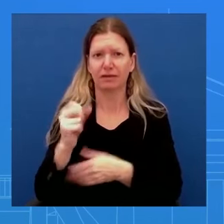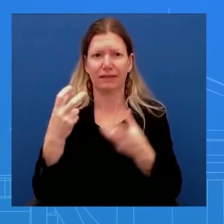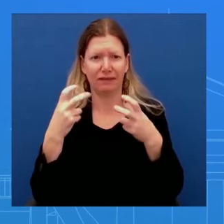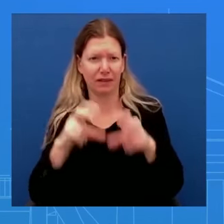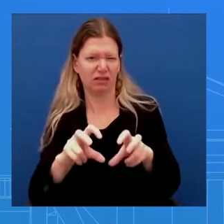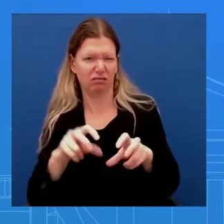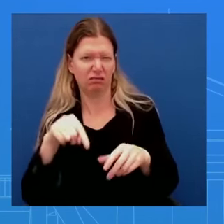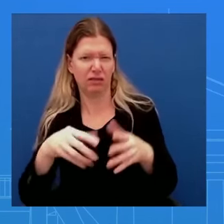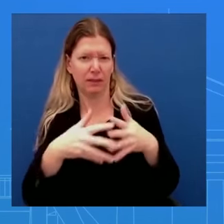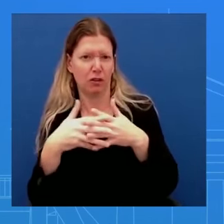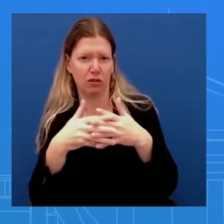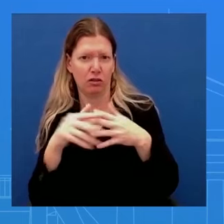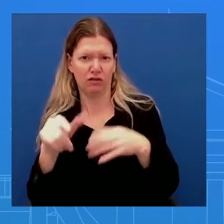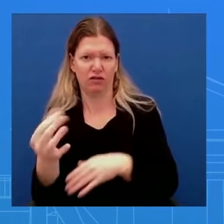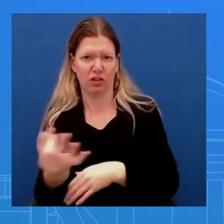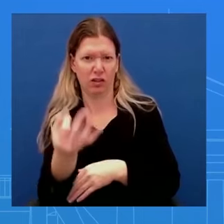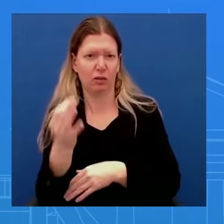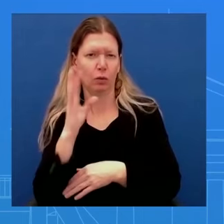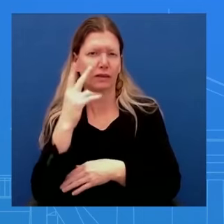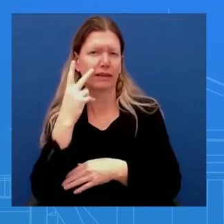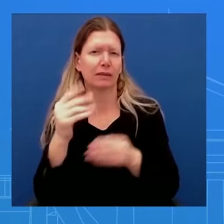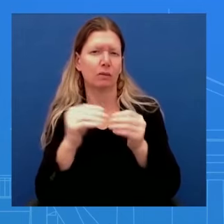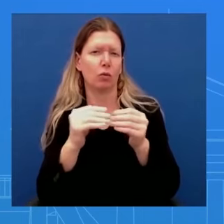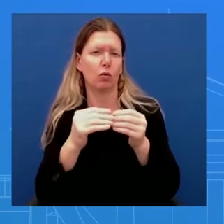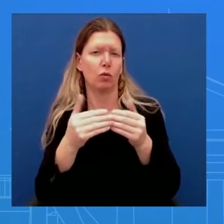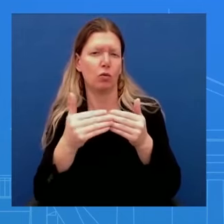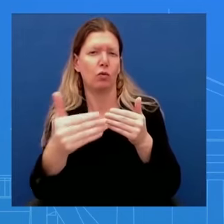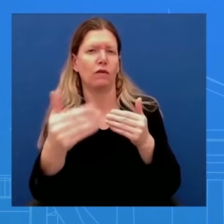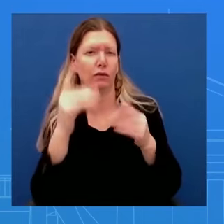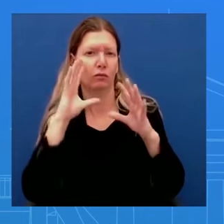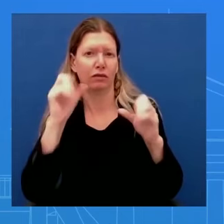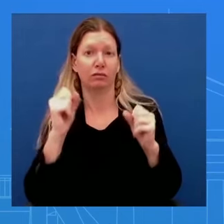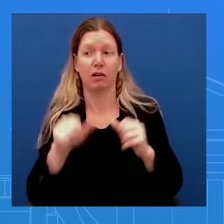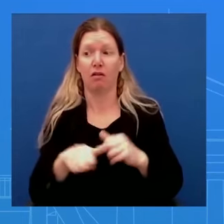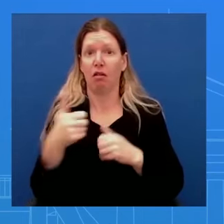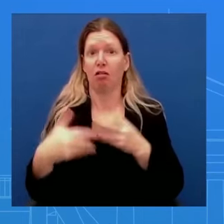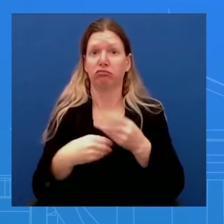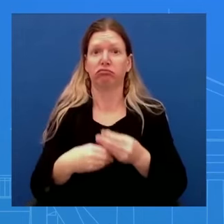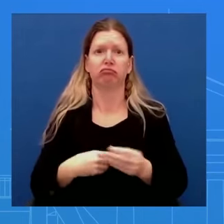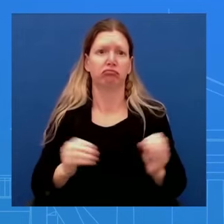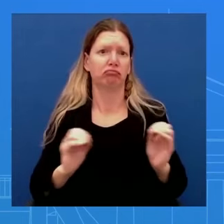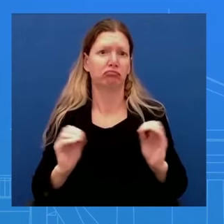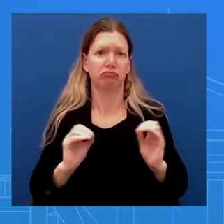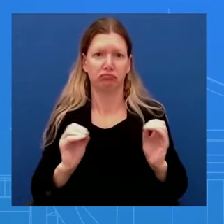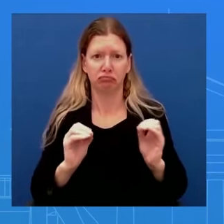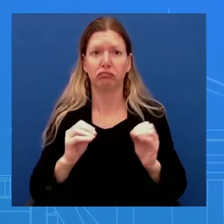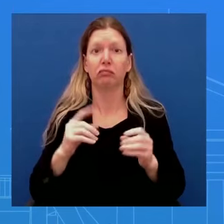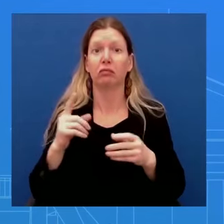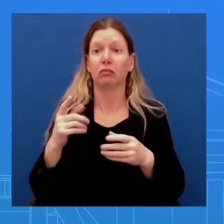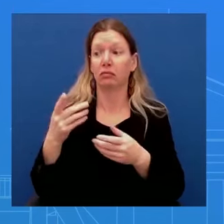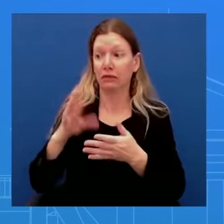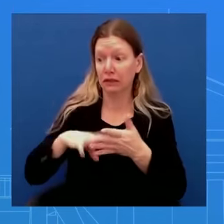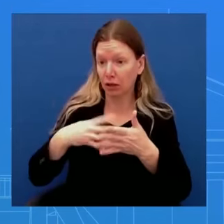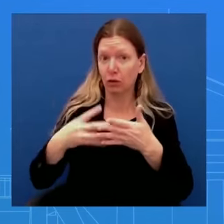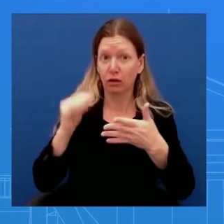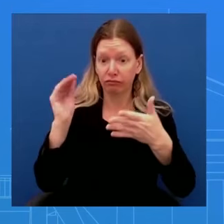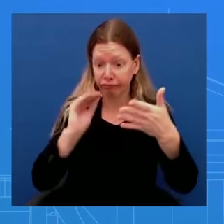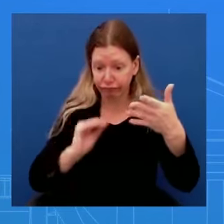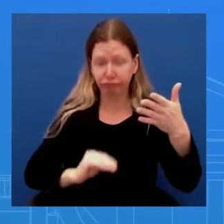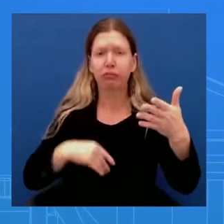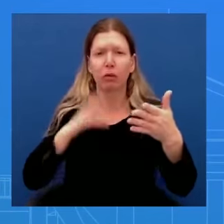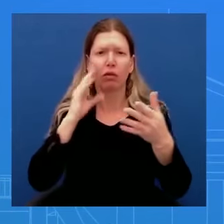to share, and once we have more to share on his schedule, I certainly will, but I want to be really careful not to speak to 2024.